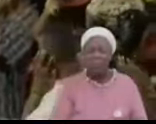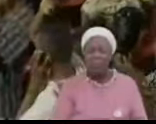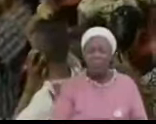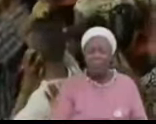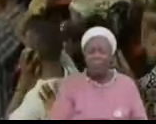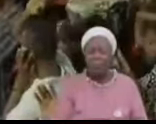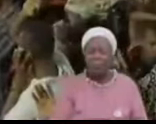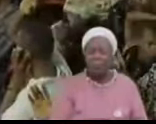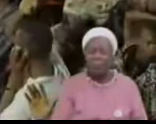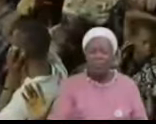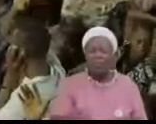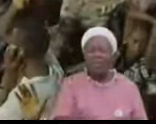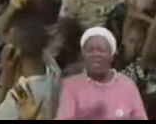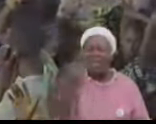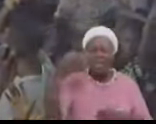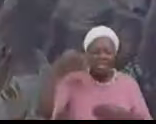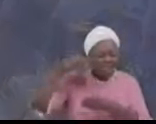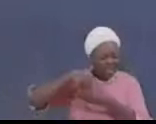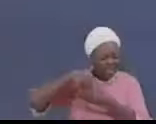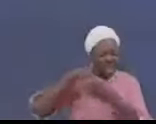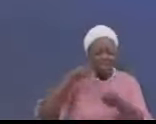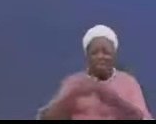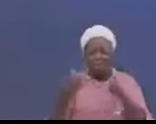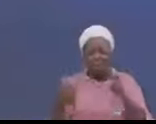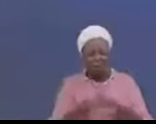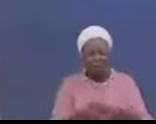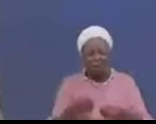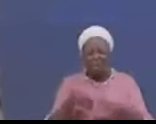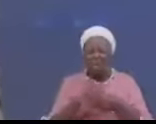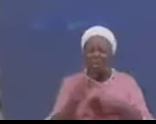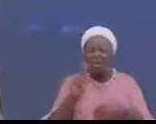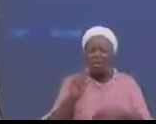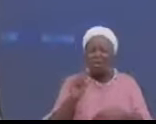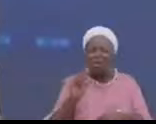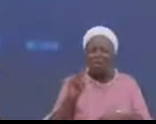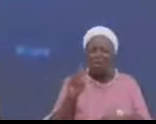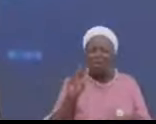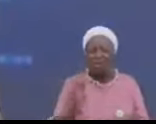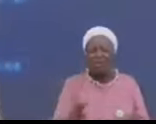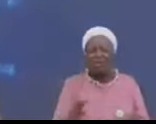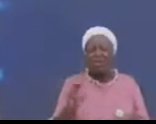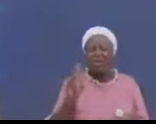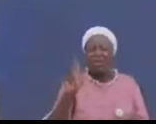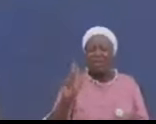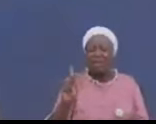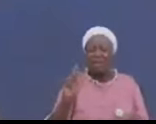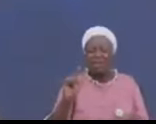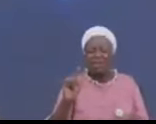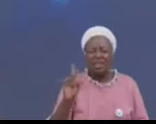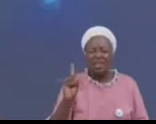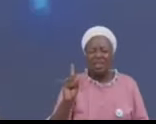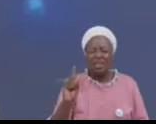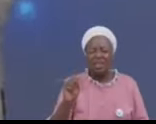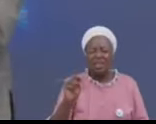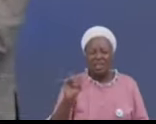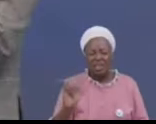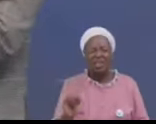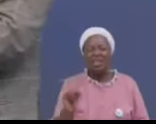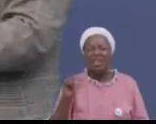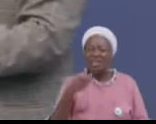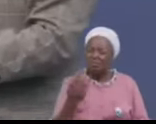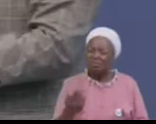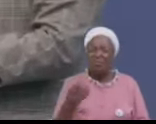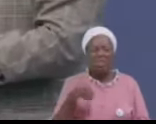Any internal problem in your kidney, any internal problem in your lungs, any